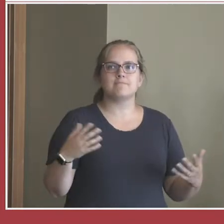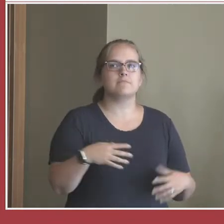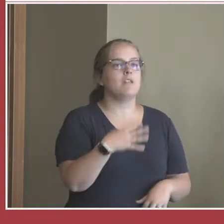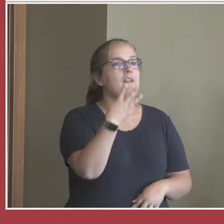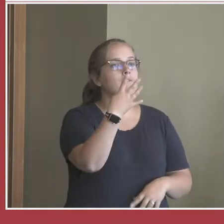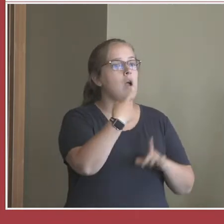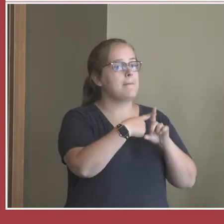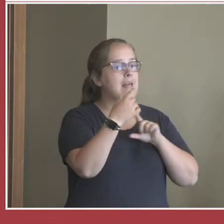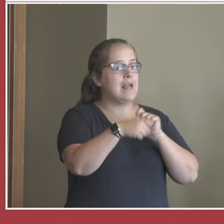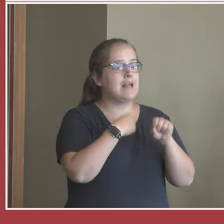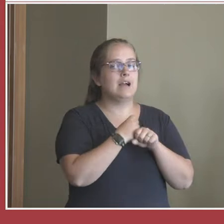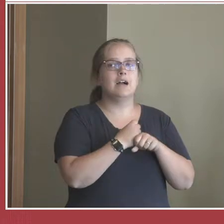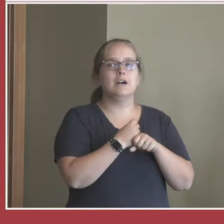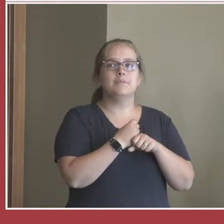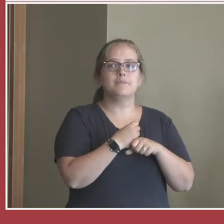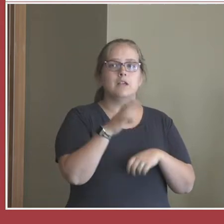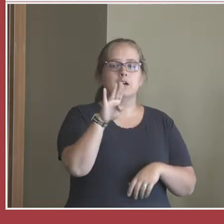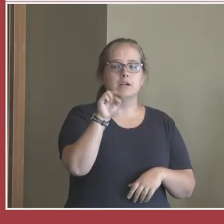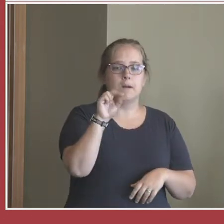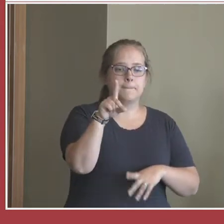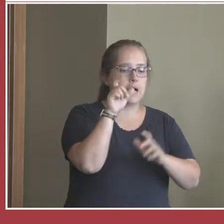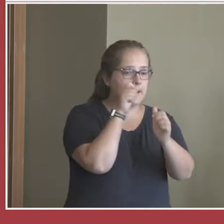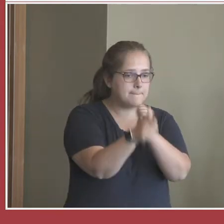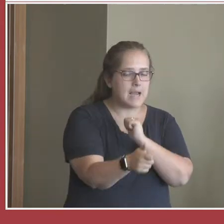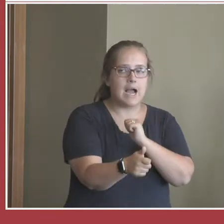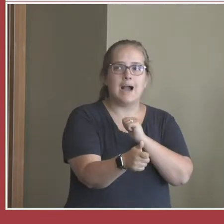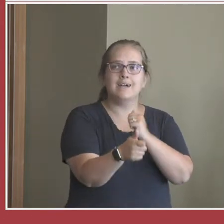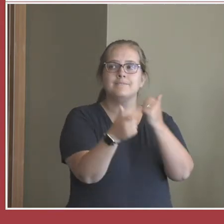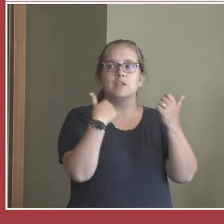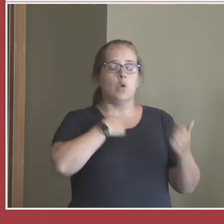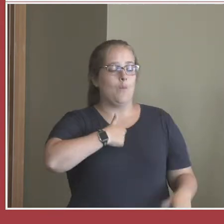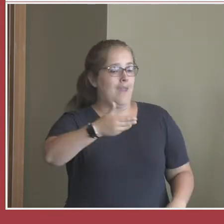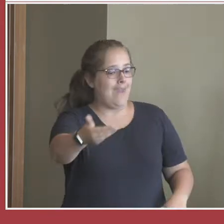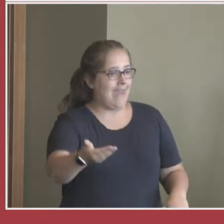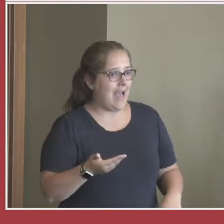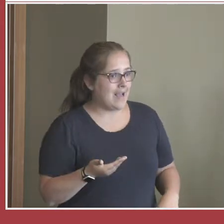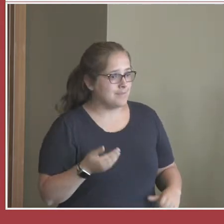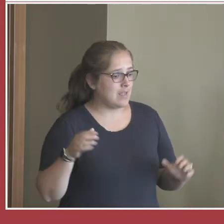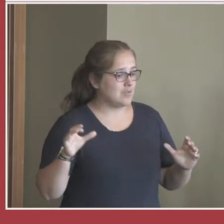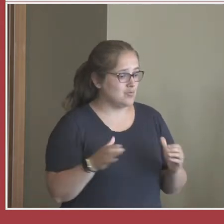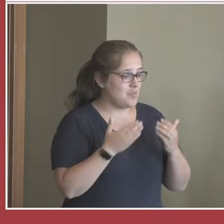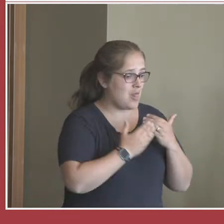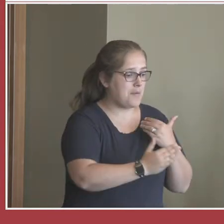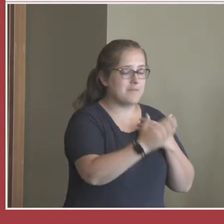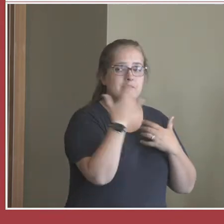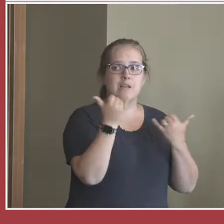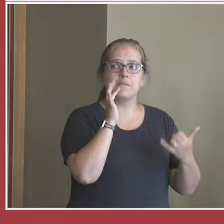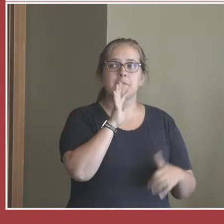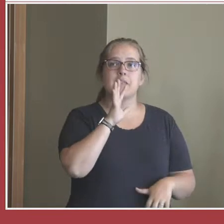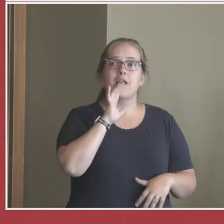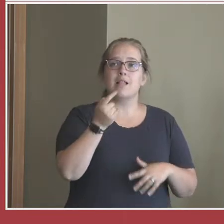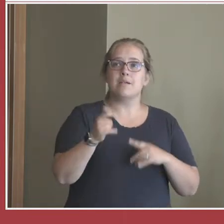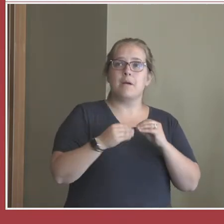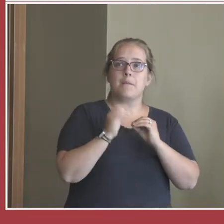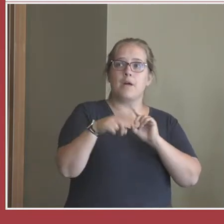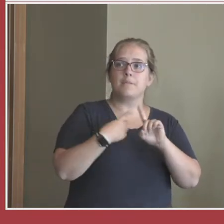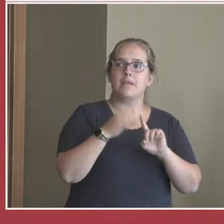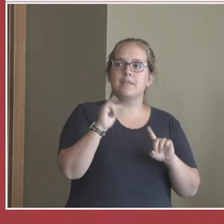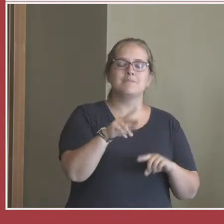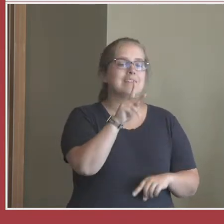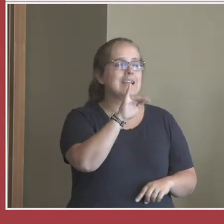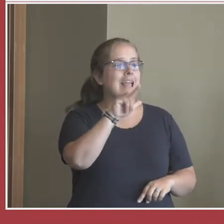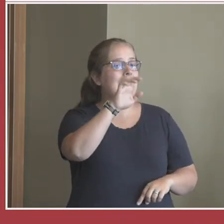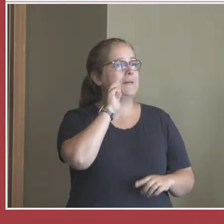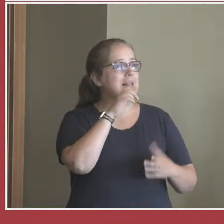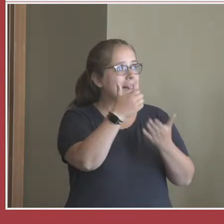4+ years, and the bonds passed, and we got hired to do the rest, and now we're going to talk a little bit more about that, and Kyle's going to have the